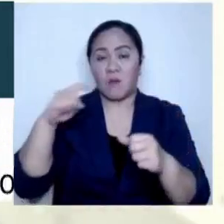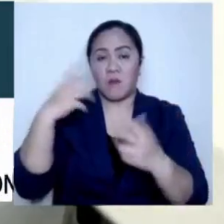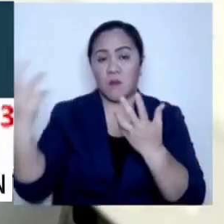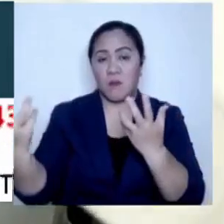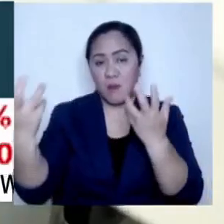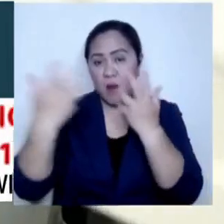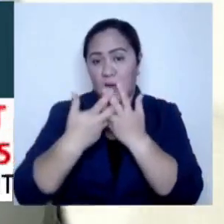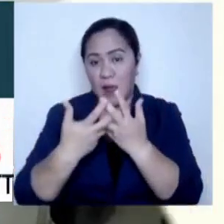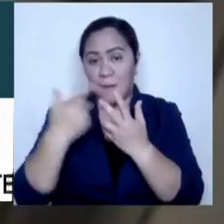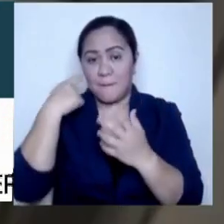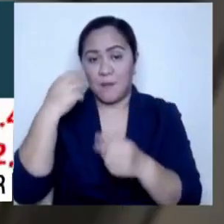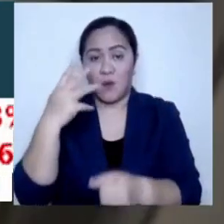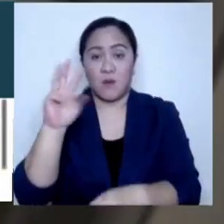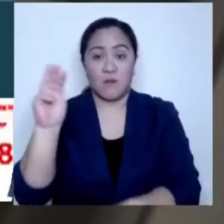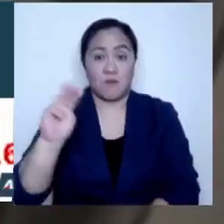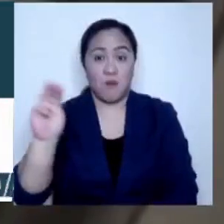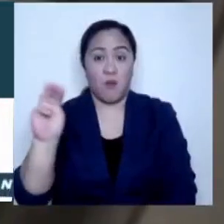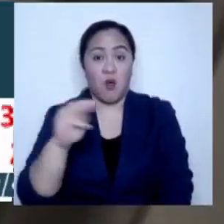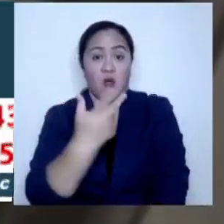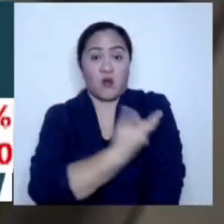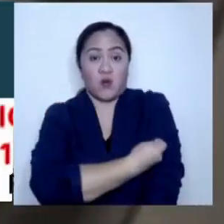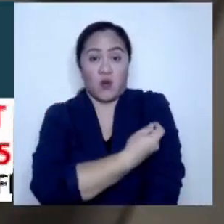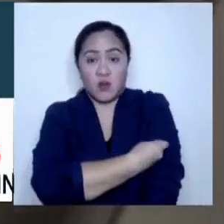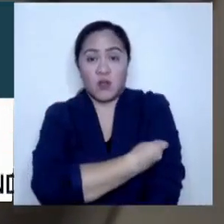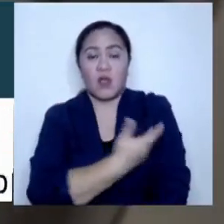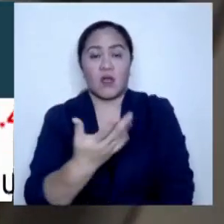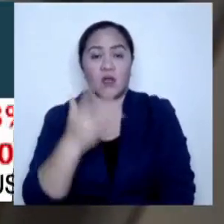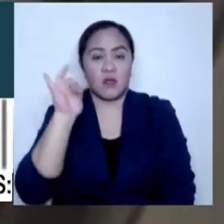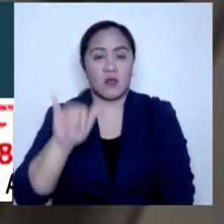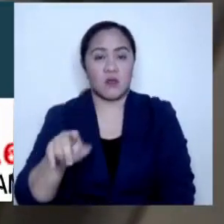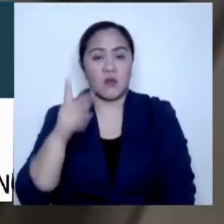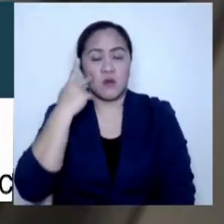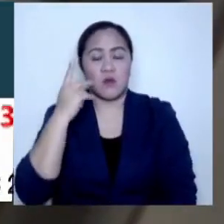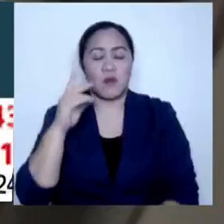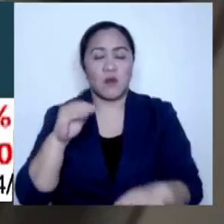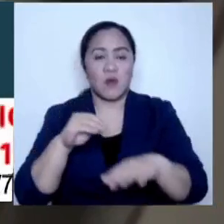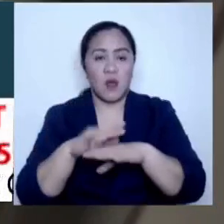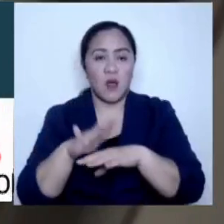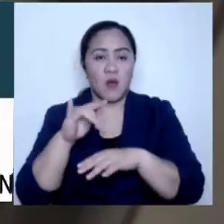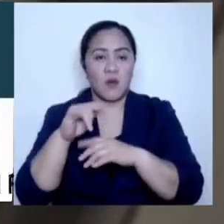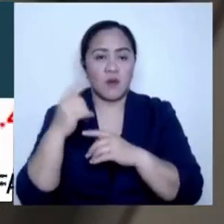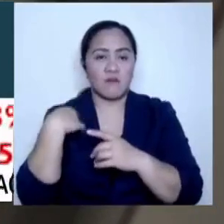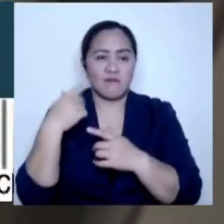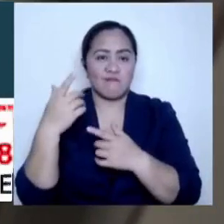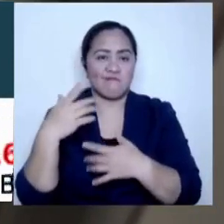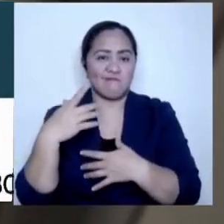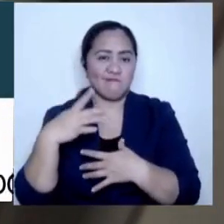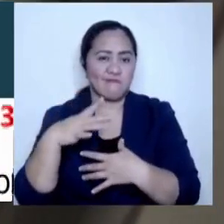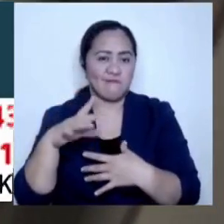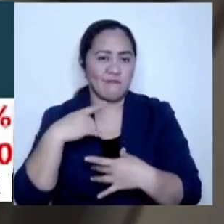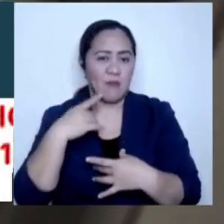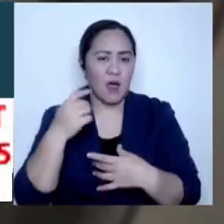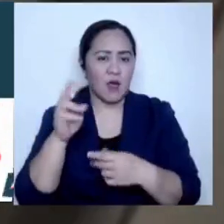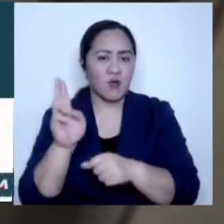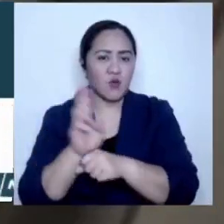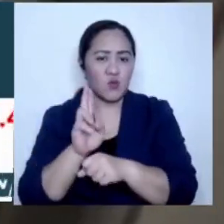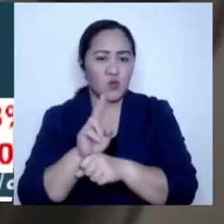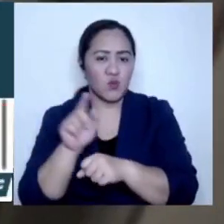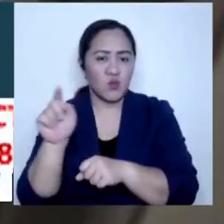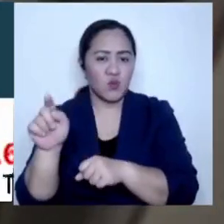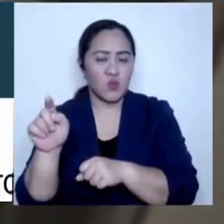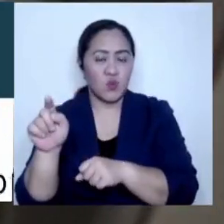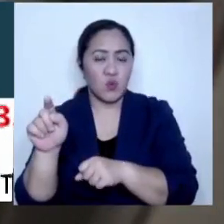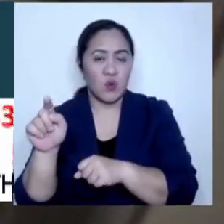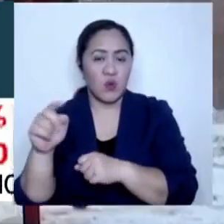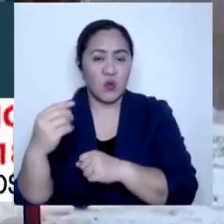to Moderna's vaccine Spikevax, especially after the second dose. It added that the risk of being affected was